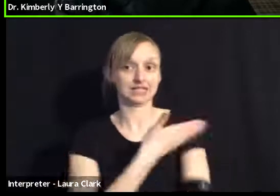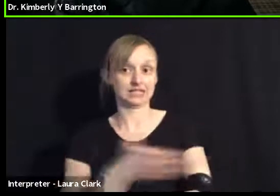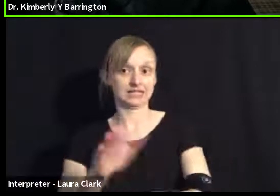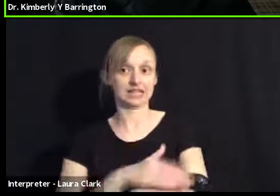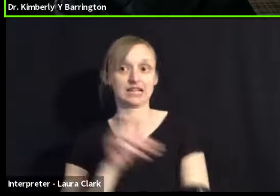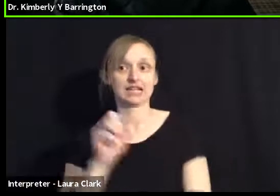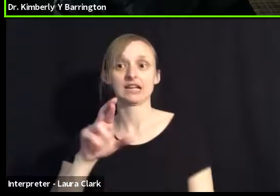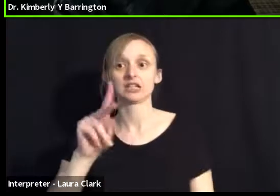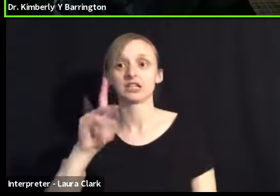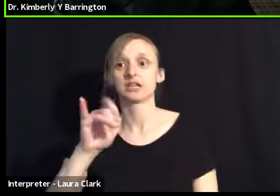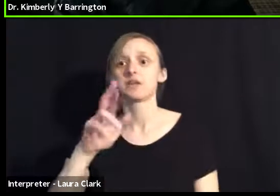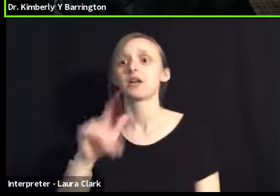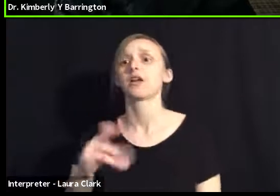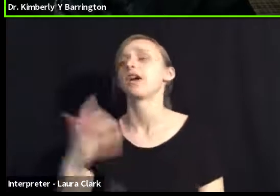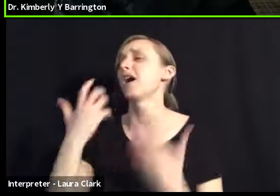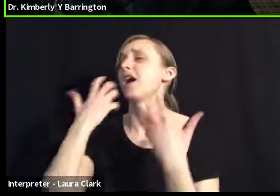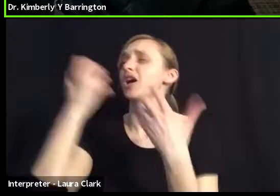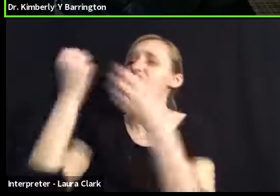Savior,